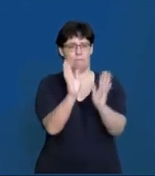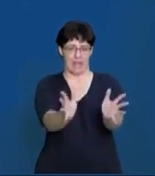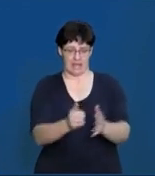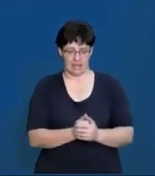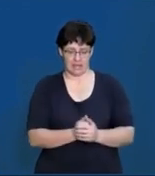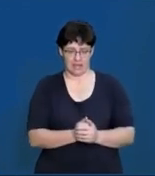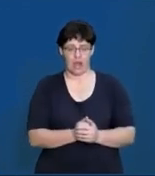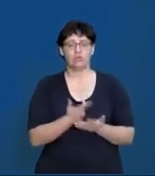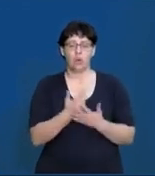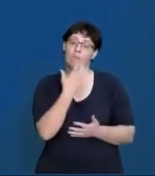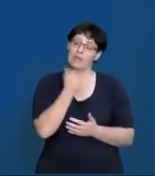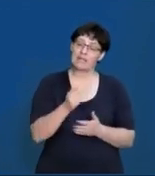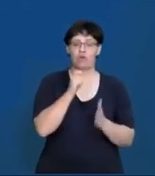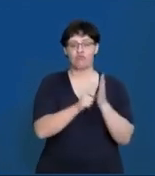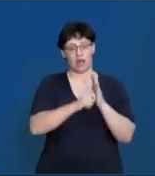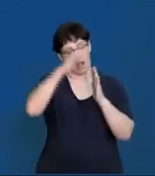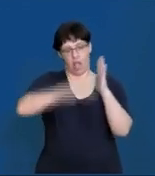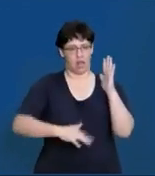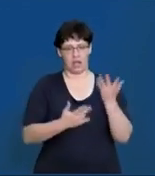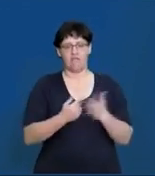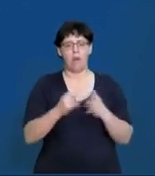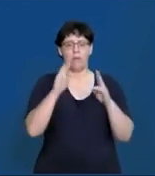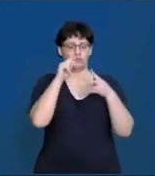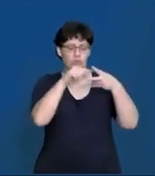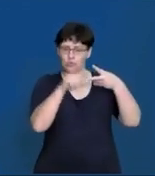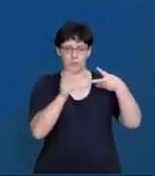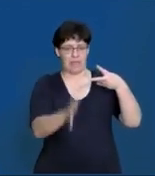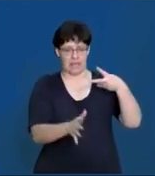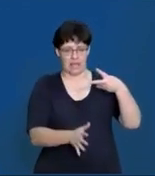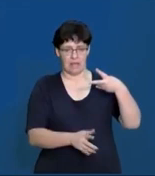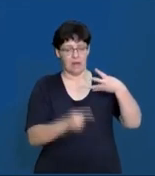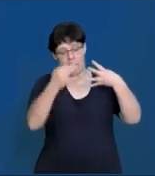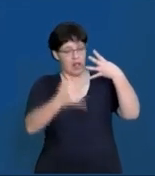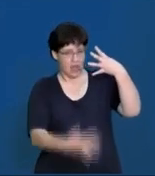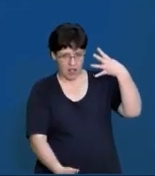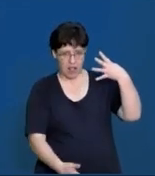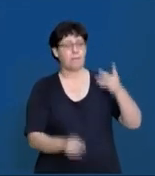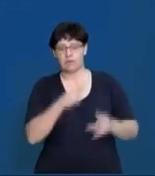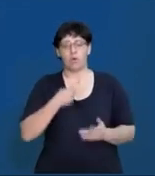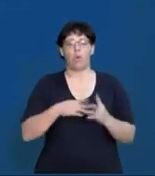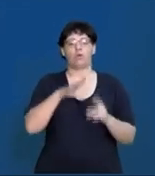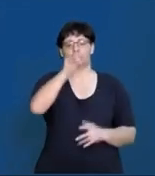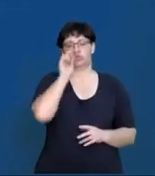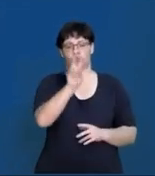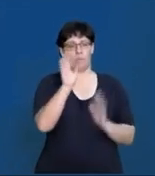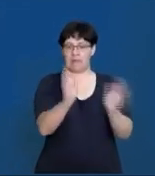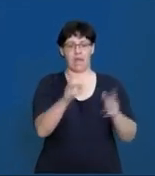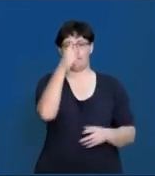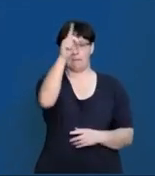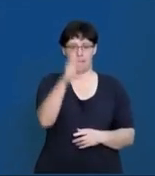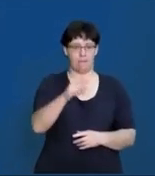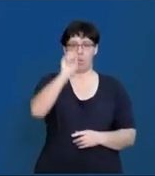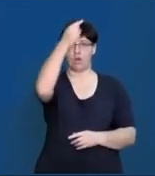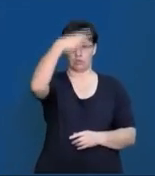the 2 marks. Please do not write more than, as if you write more than the 2 that is required, the marker is only going to mark